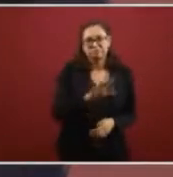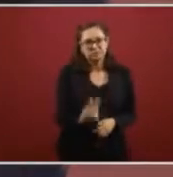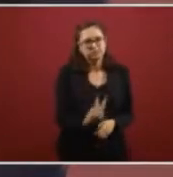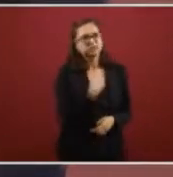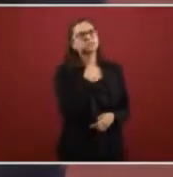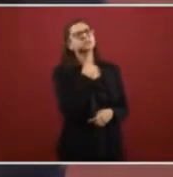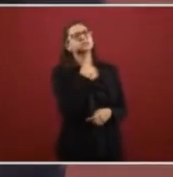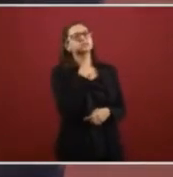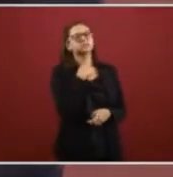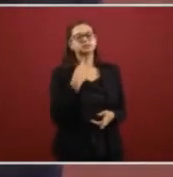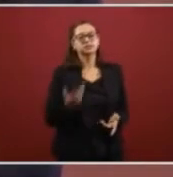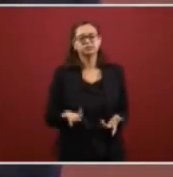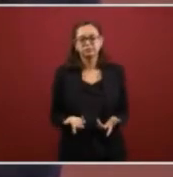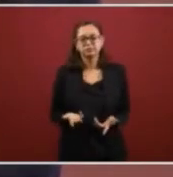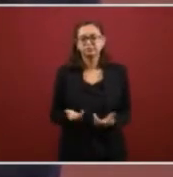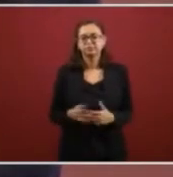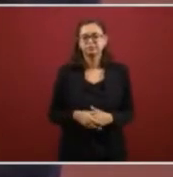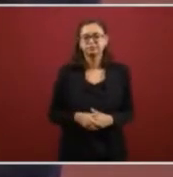they were